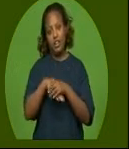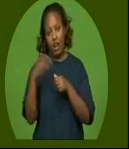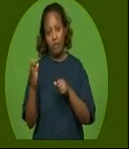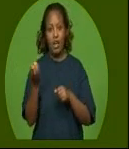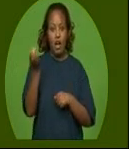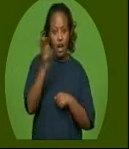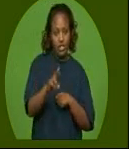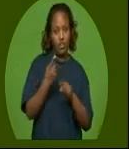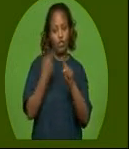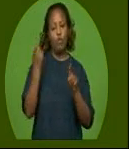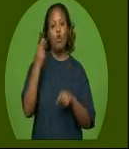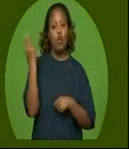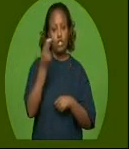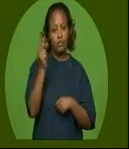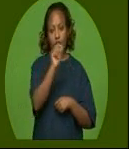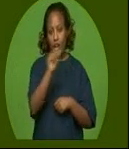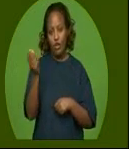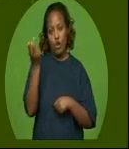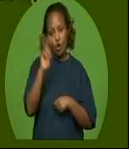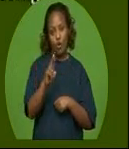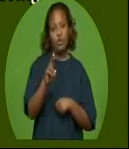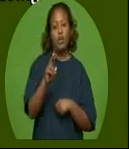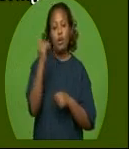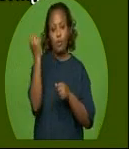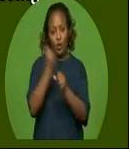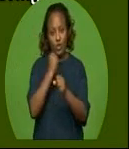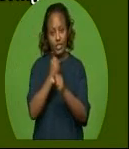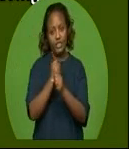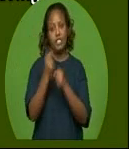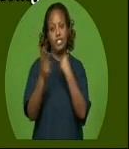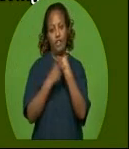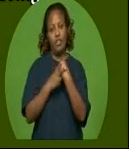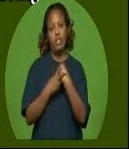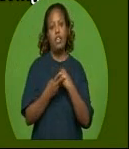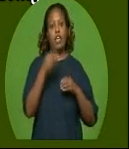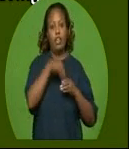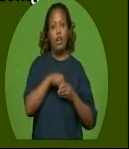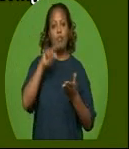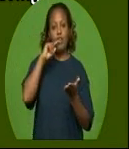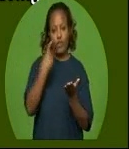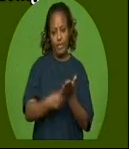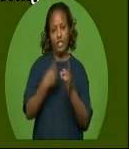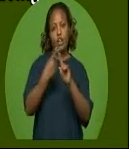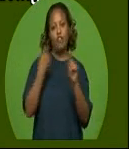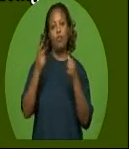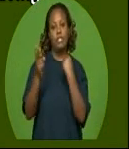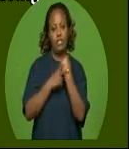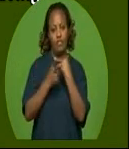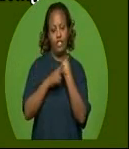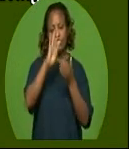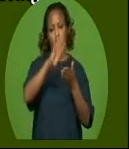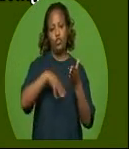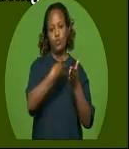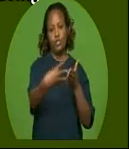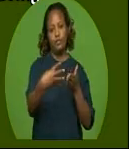derived either from the consumption line or by plotting the saving income information from